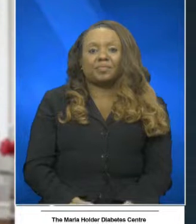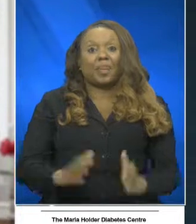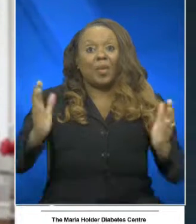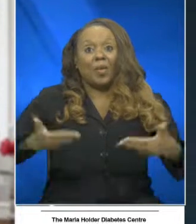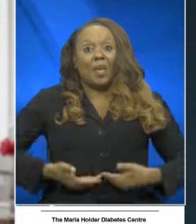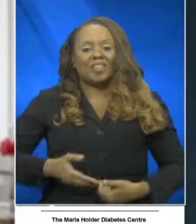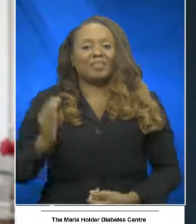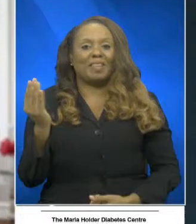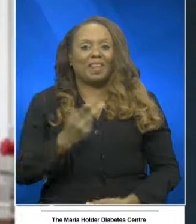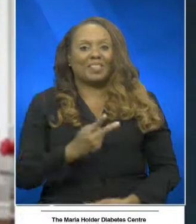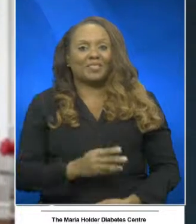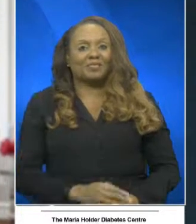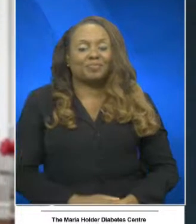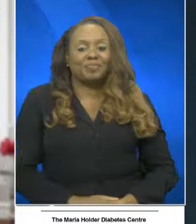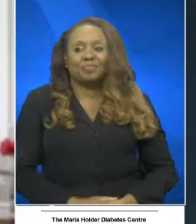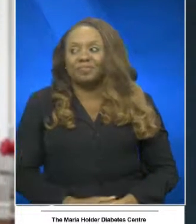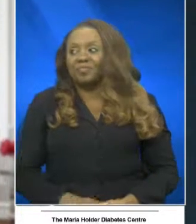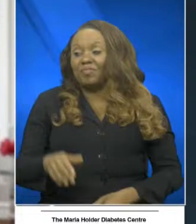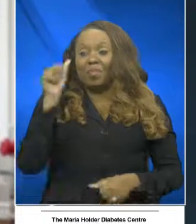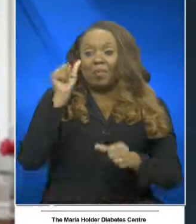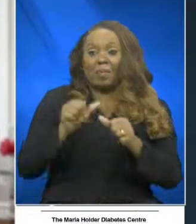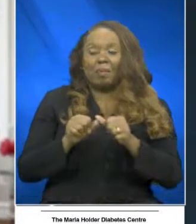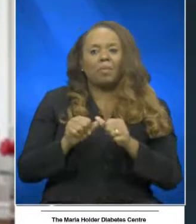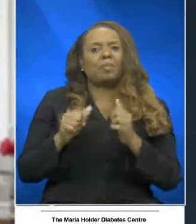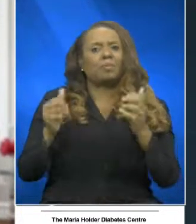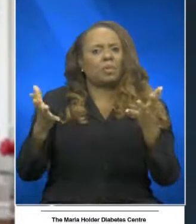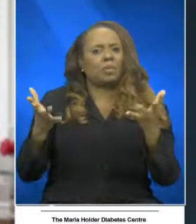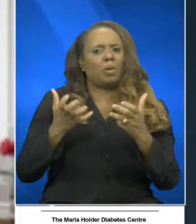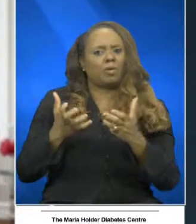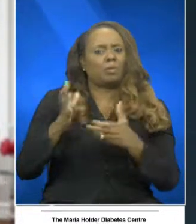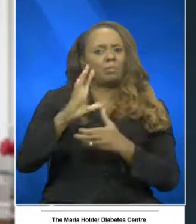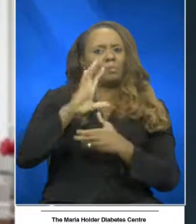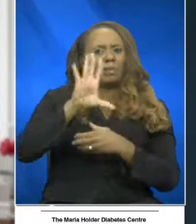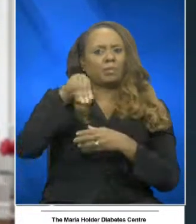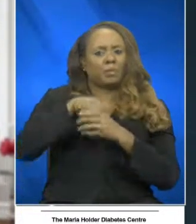Welcome back. Remember, you can participate. You can call us on